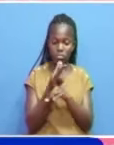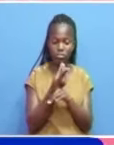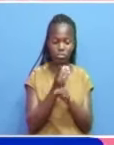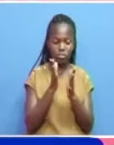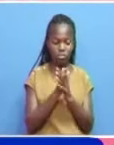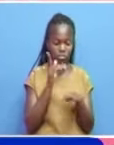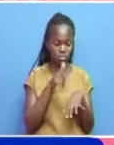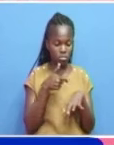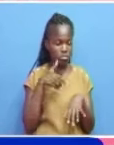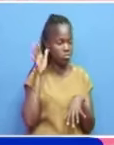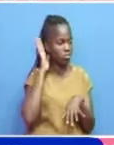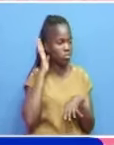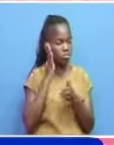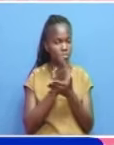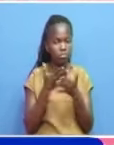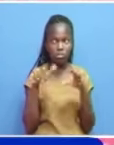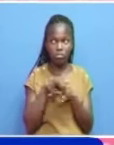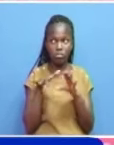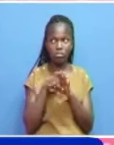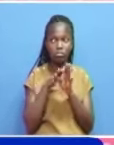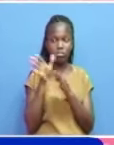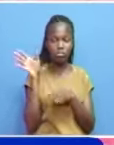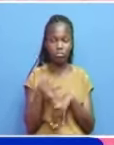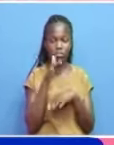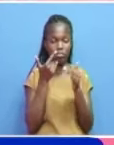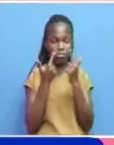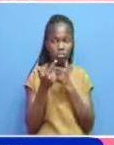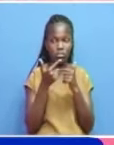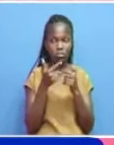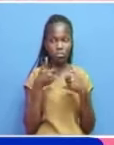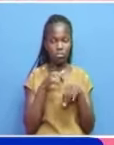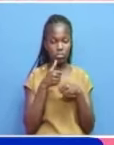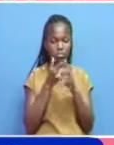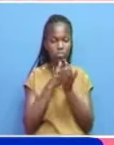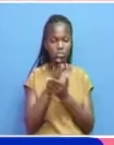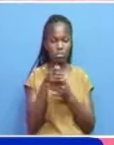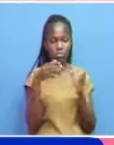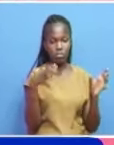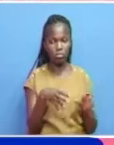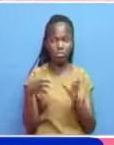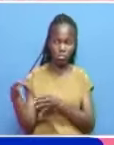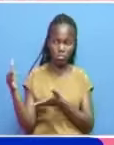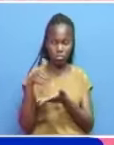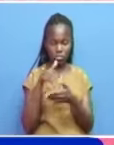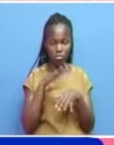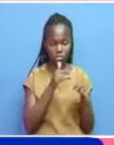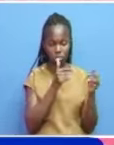And when I hear some members of parliament speaking, they are trying to ensure that these communities are again on a collision